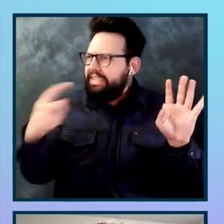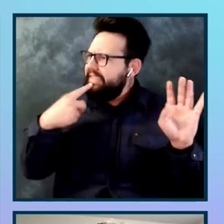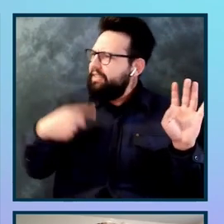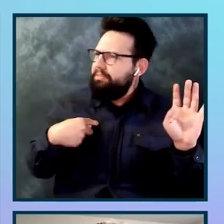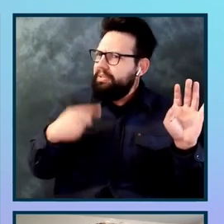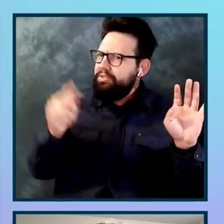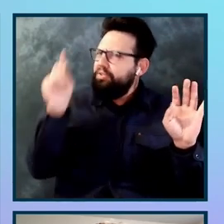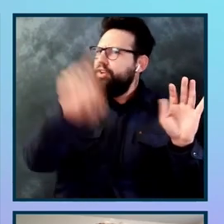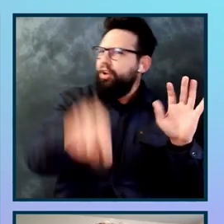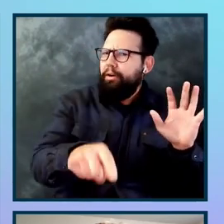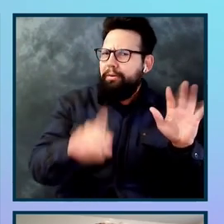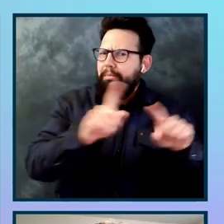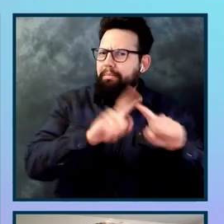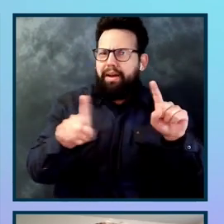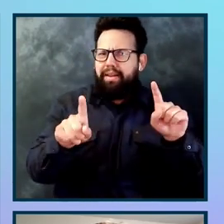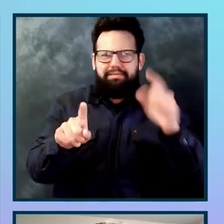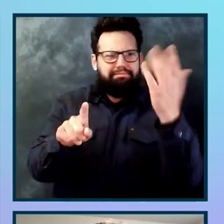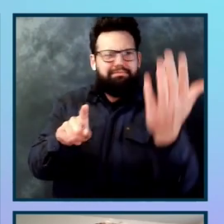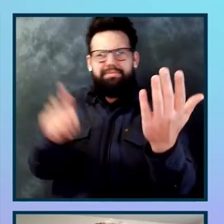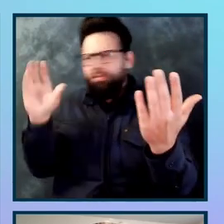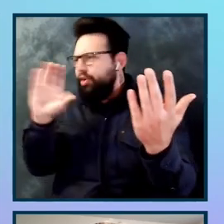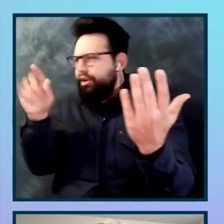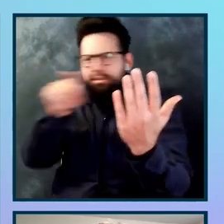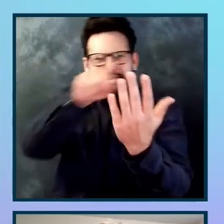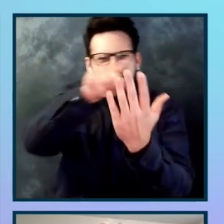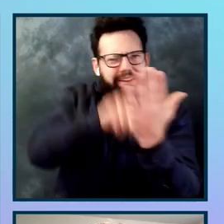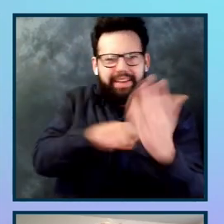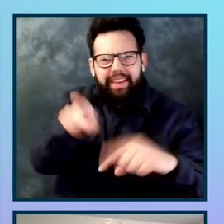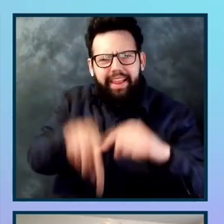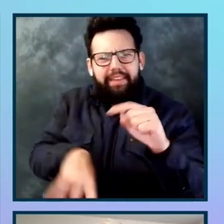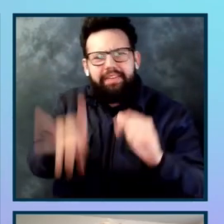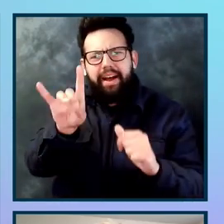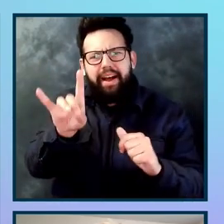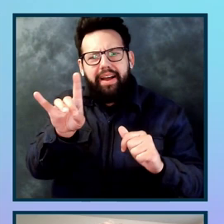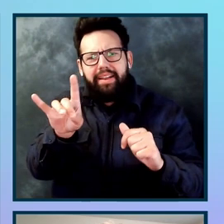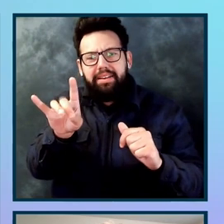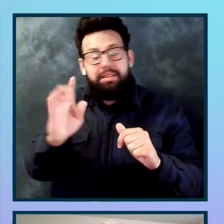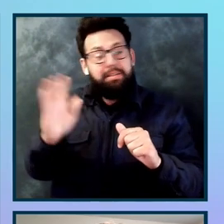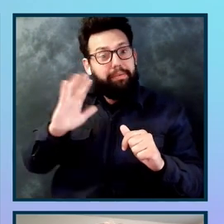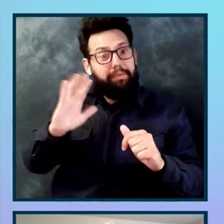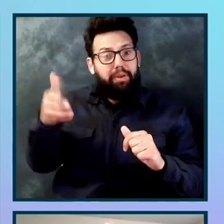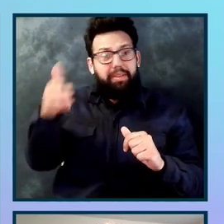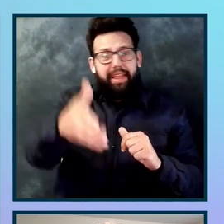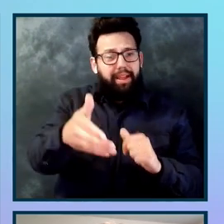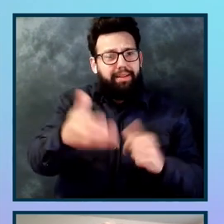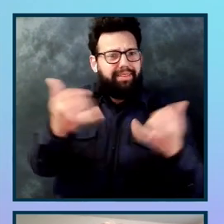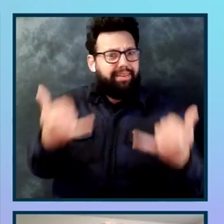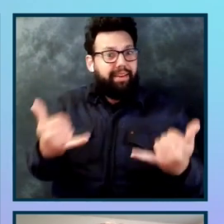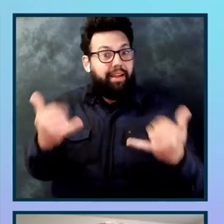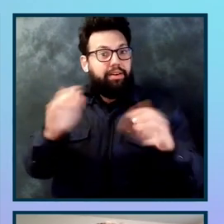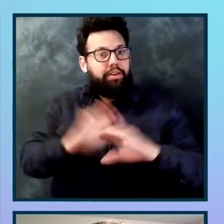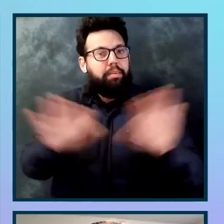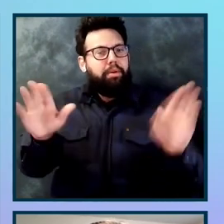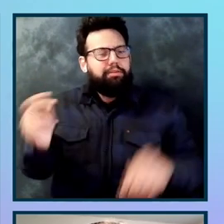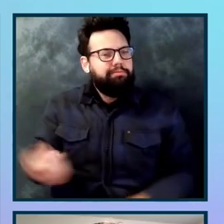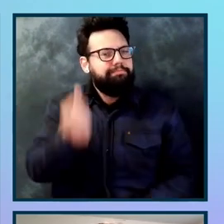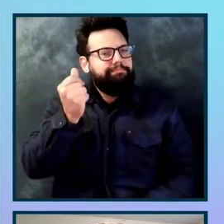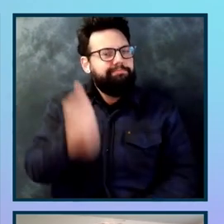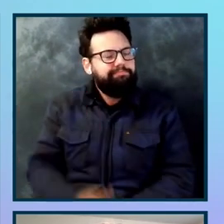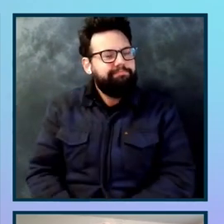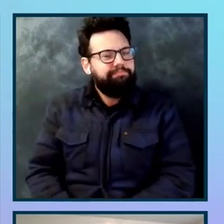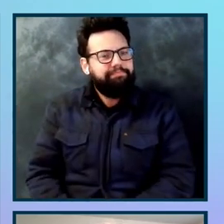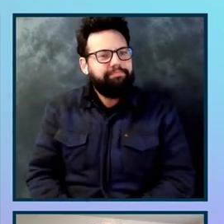but I'm not finding the accessibility statement. It's not linked from this page. Maybe it was once upon a time. Access. But it's not there now.